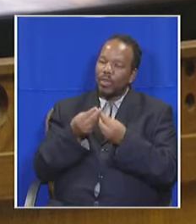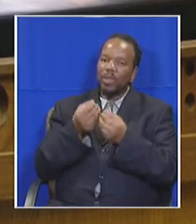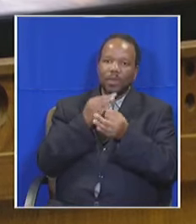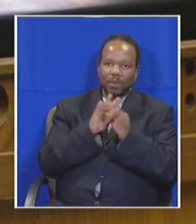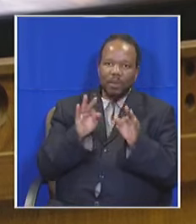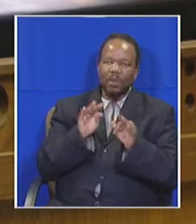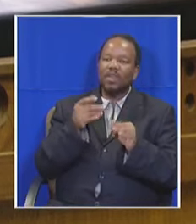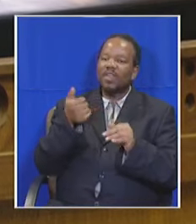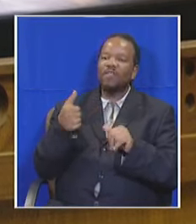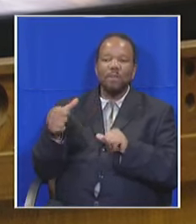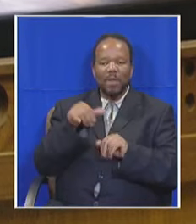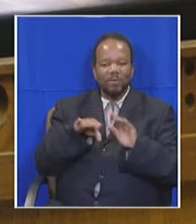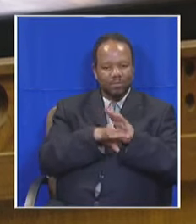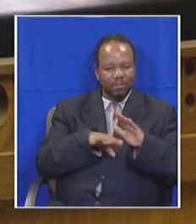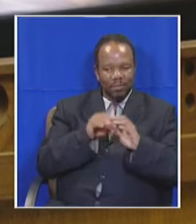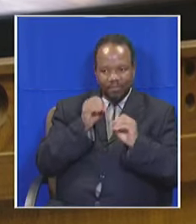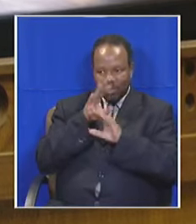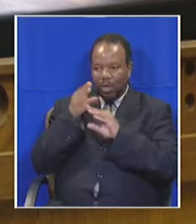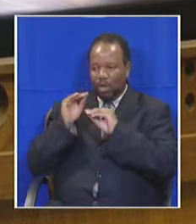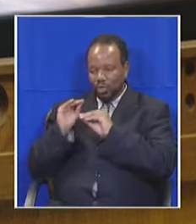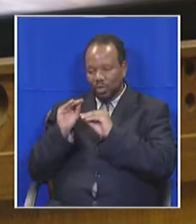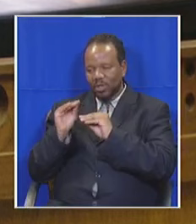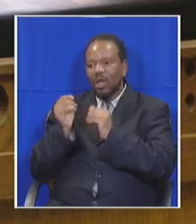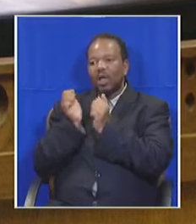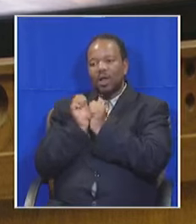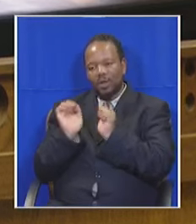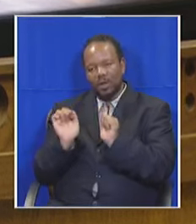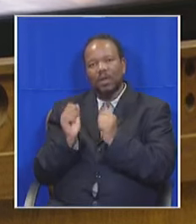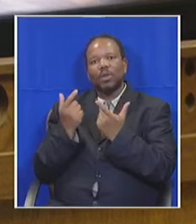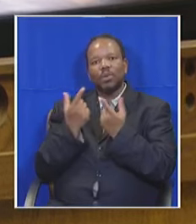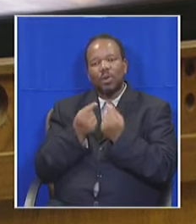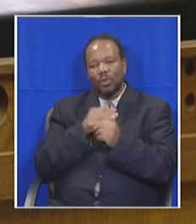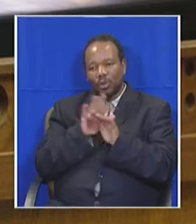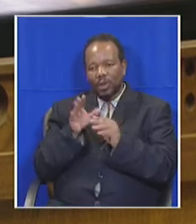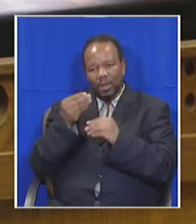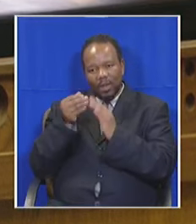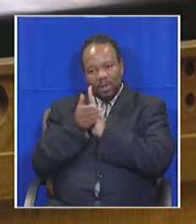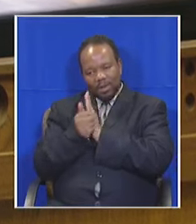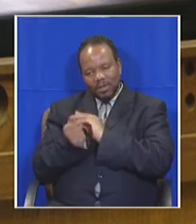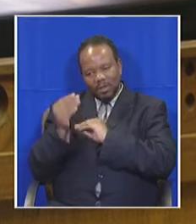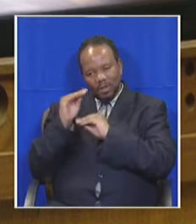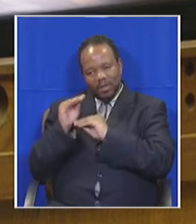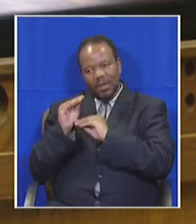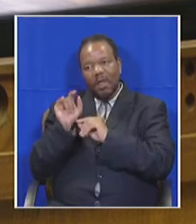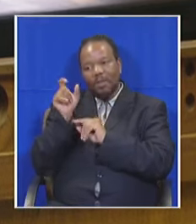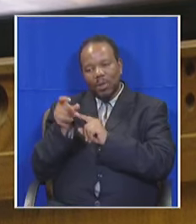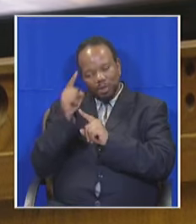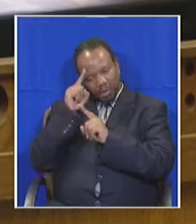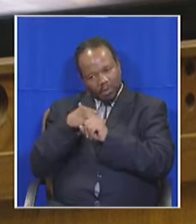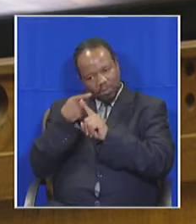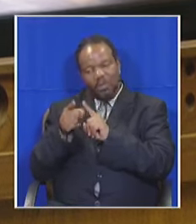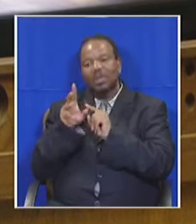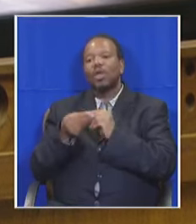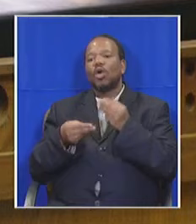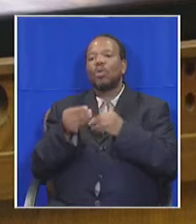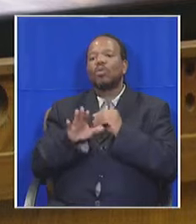those basics and focus on ensuring that we create the knowledge, skills, and expertise which our economy needs, and